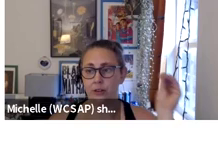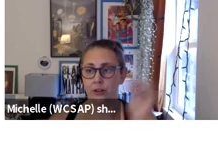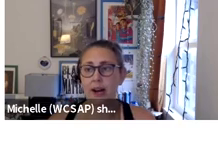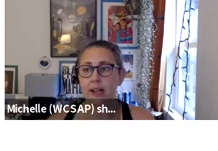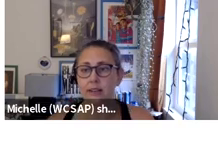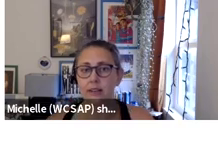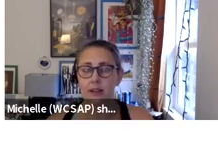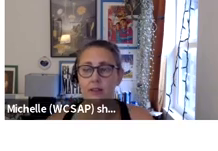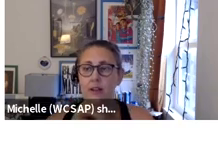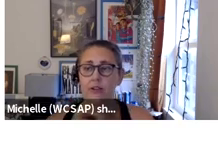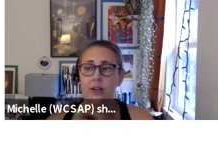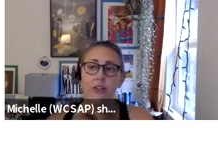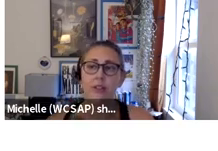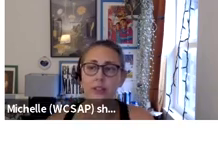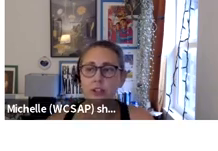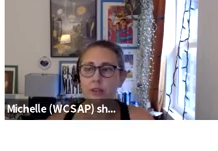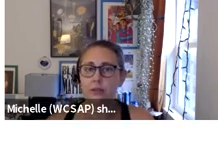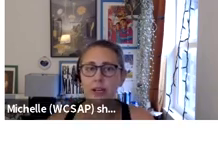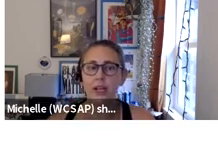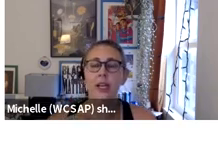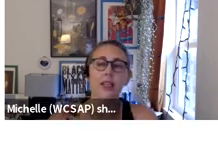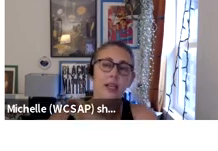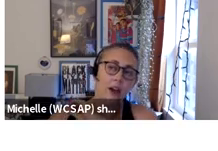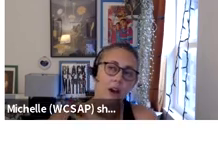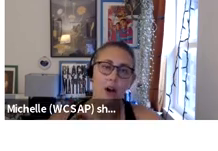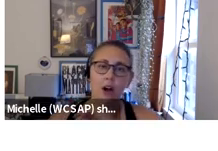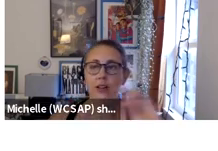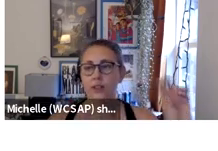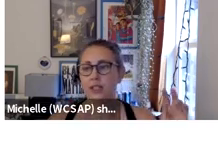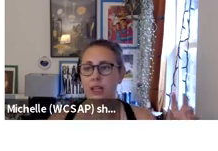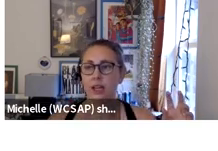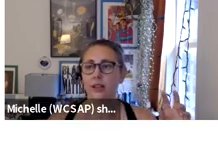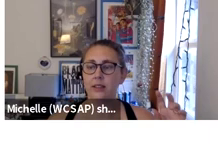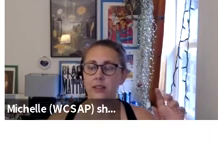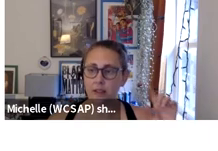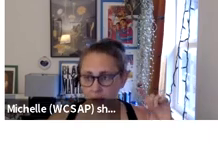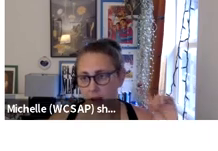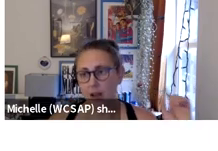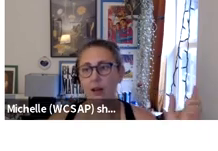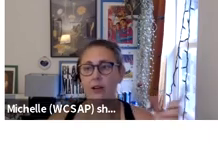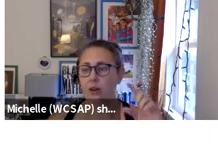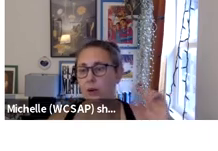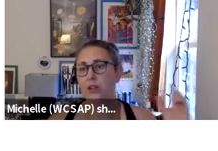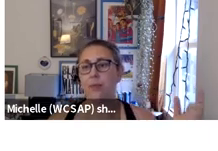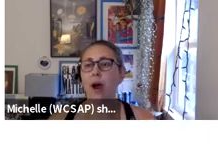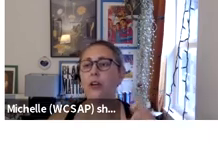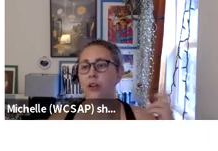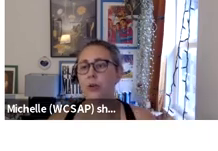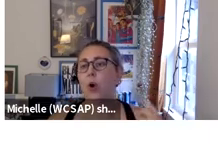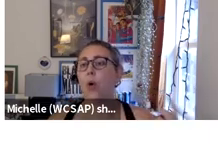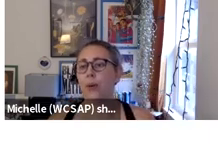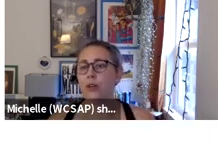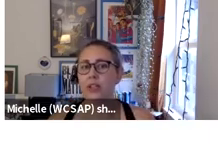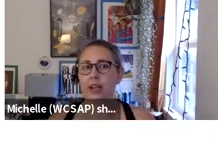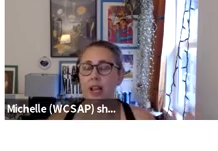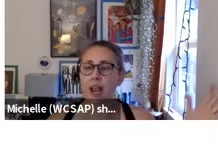now you're trans and trying to transition, right? Like, all of these things, you know, is about you as